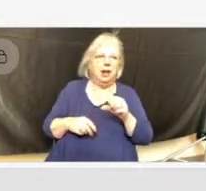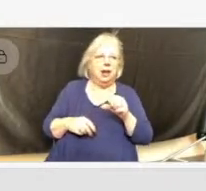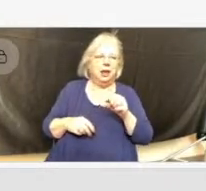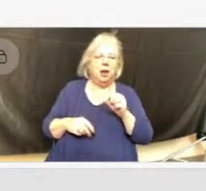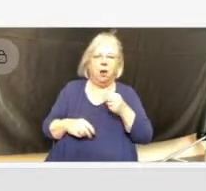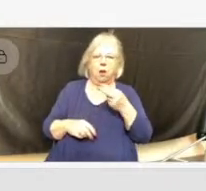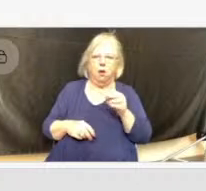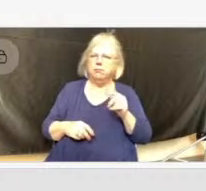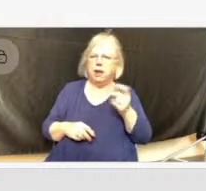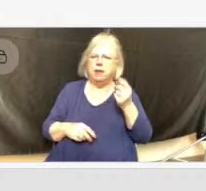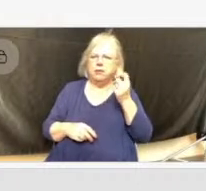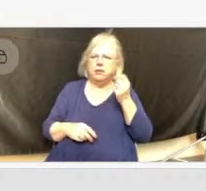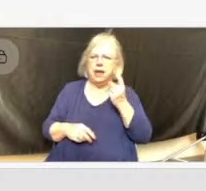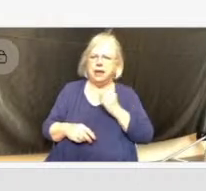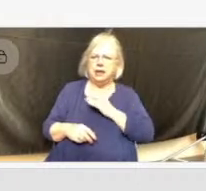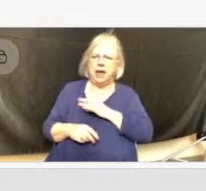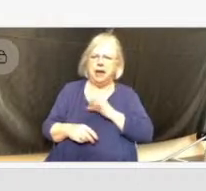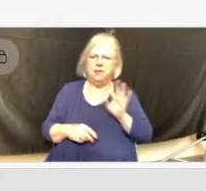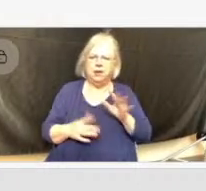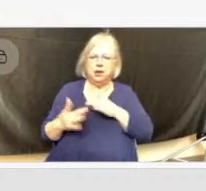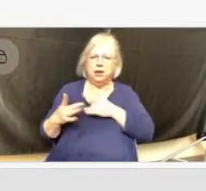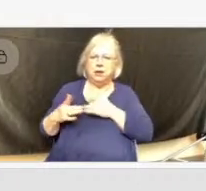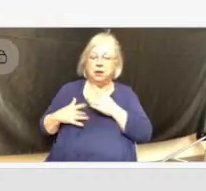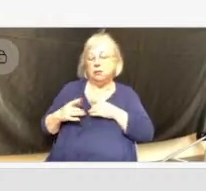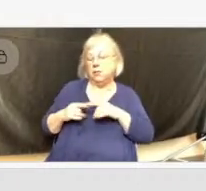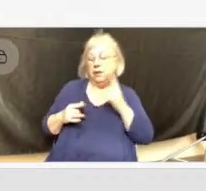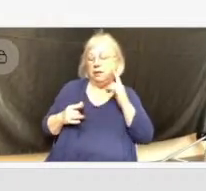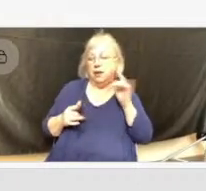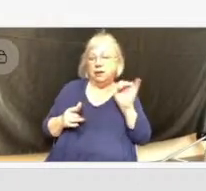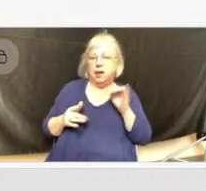but this sounds like progress to me.